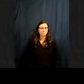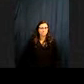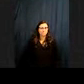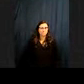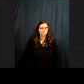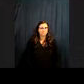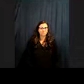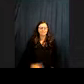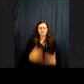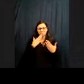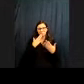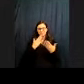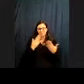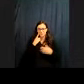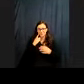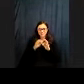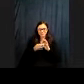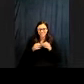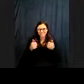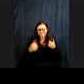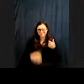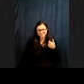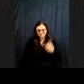Thank you so much for interpreting for me.